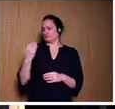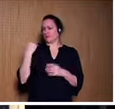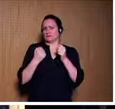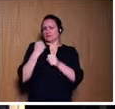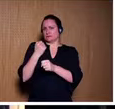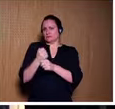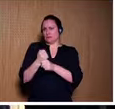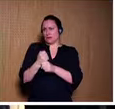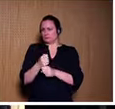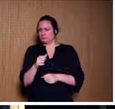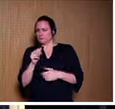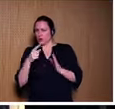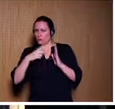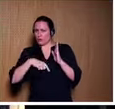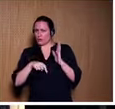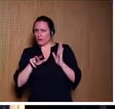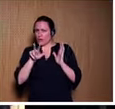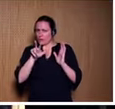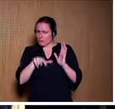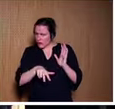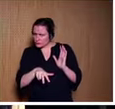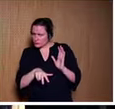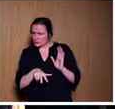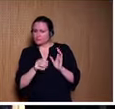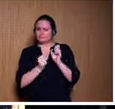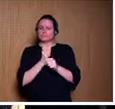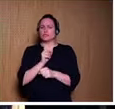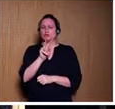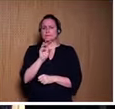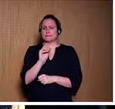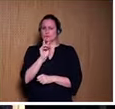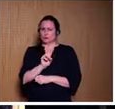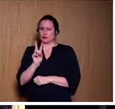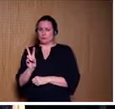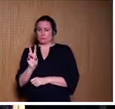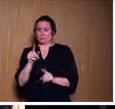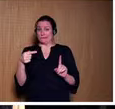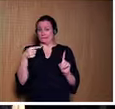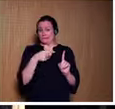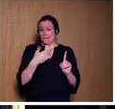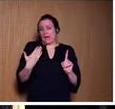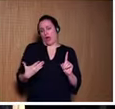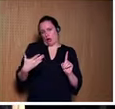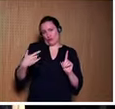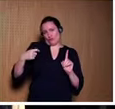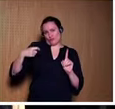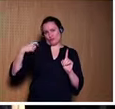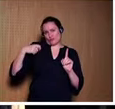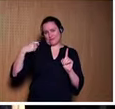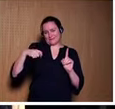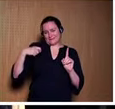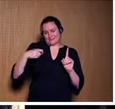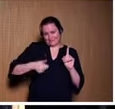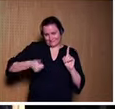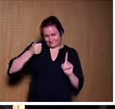last year, in March 22, she was minister in the Hungarian government, but she was also president of a civil